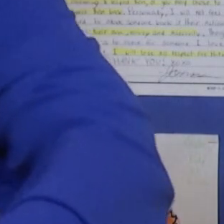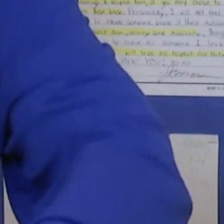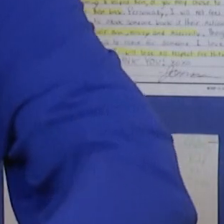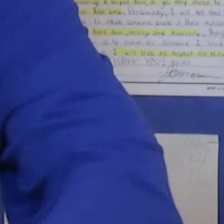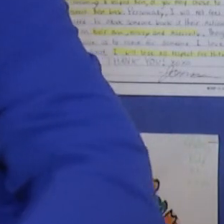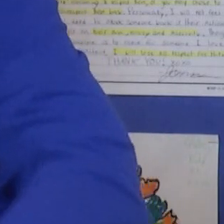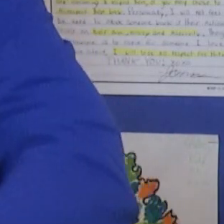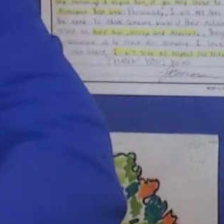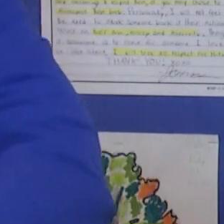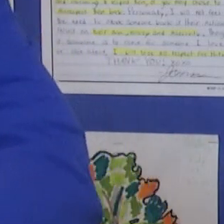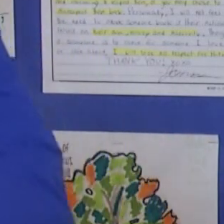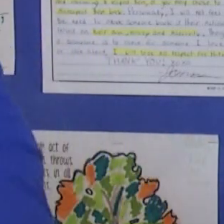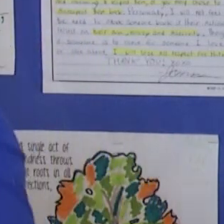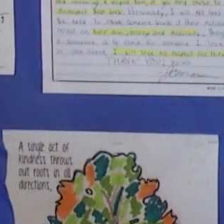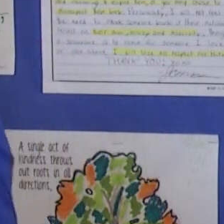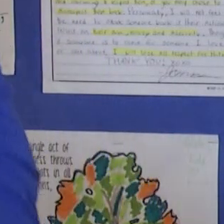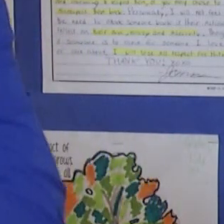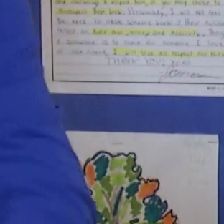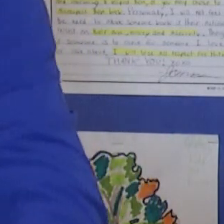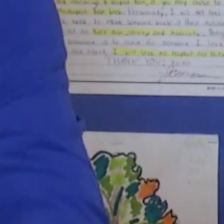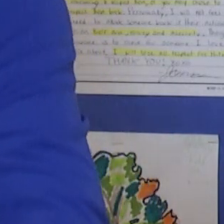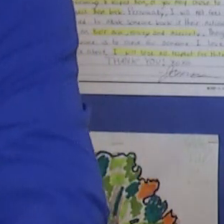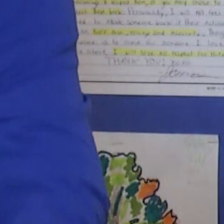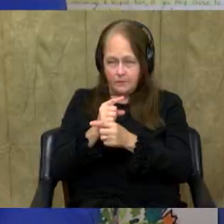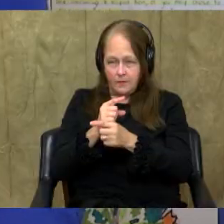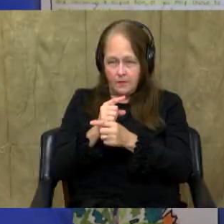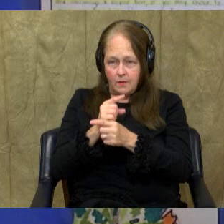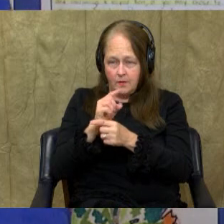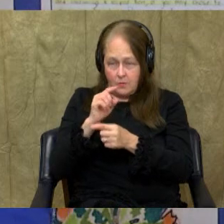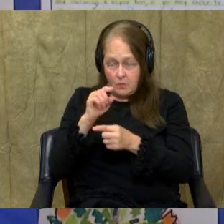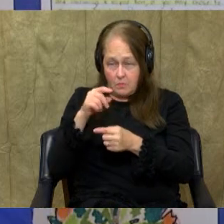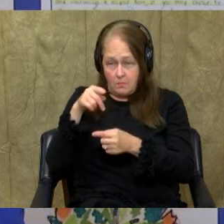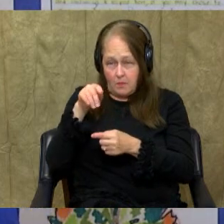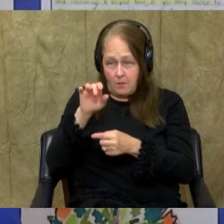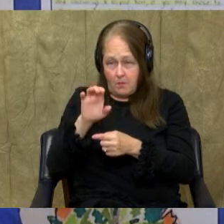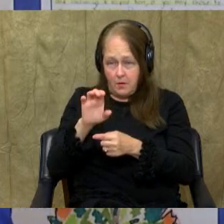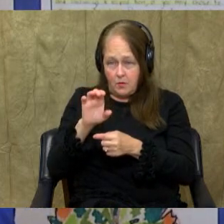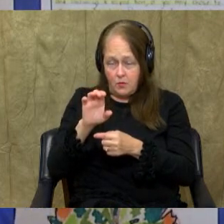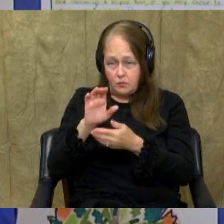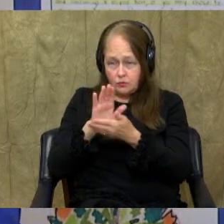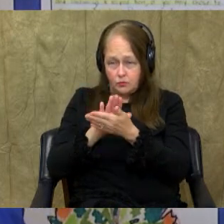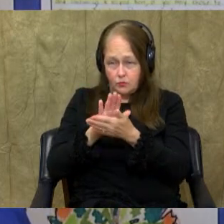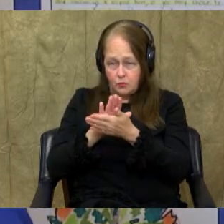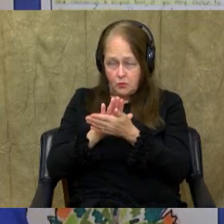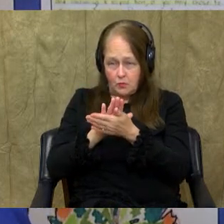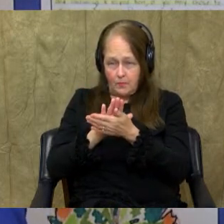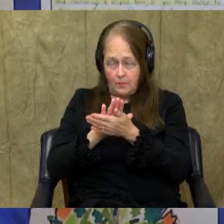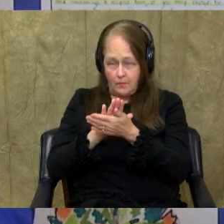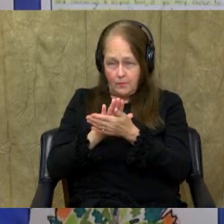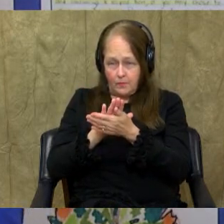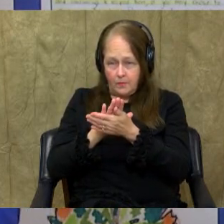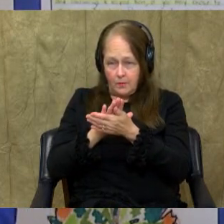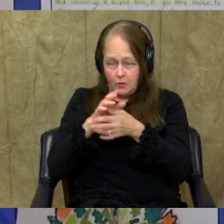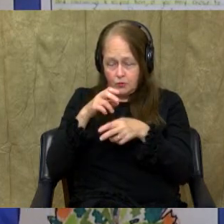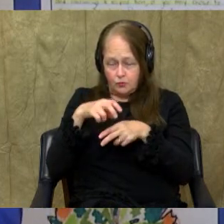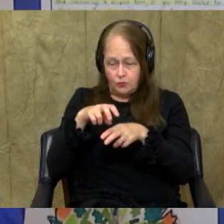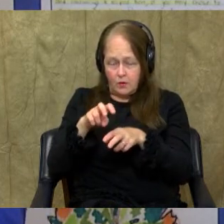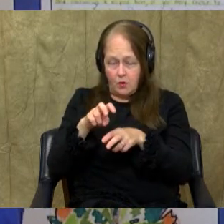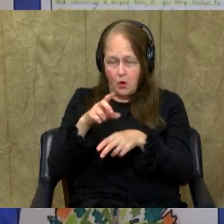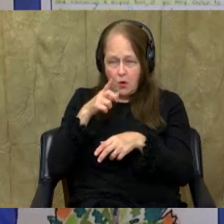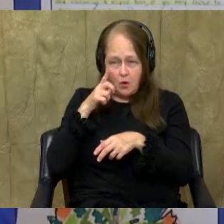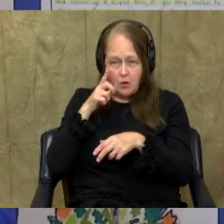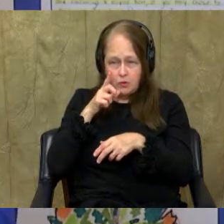Rights Movement. Now, last week, we focused on the desegregation of public facilities such as schools, transportation, and lunch counters.